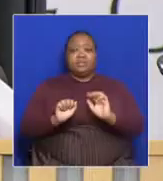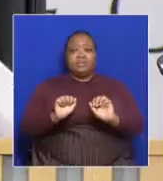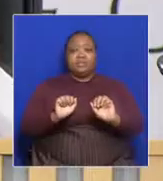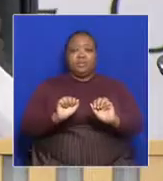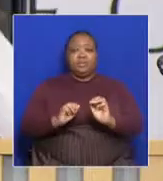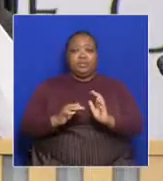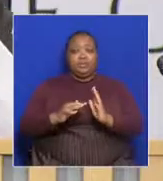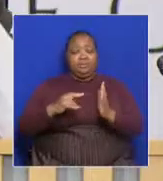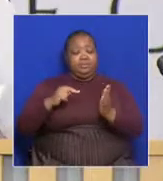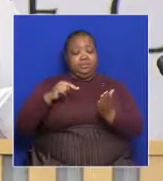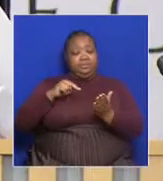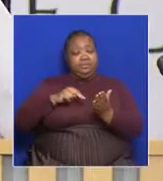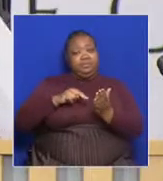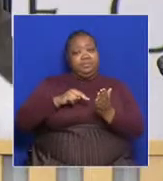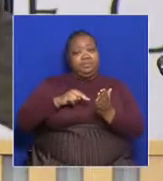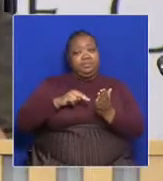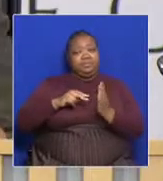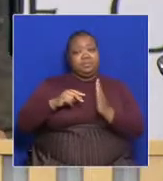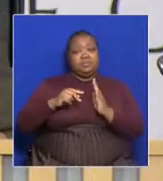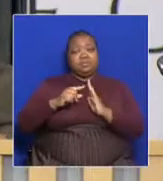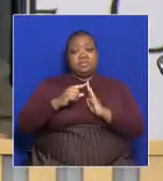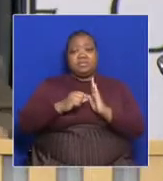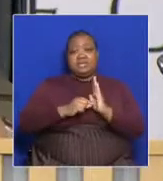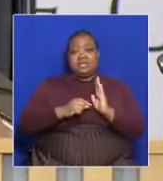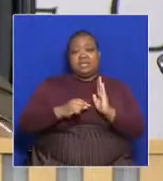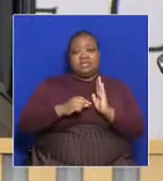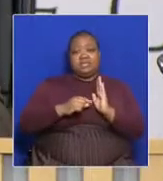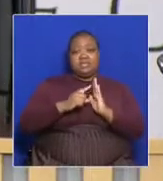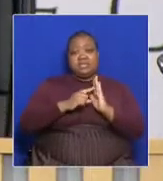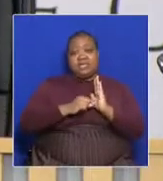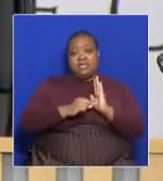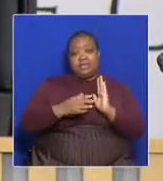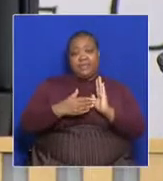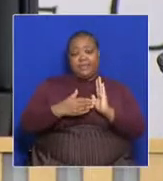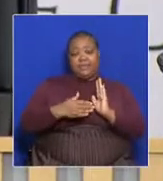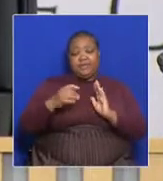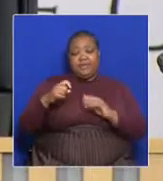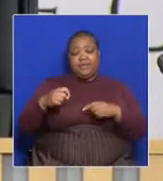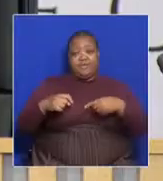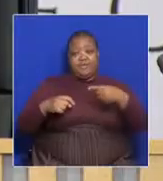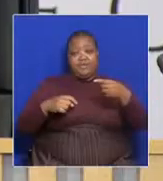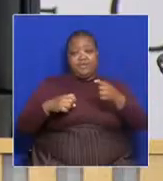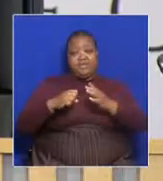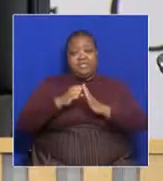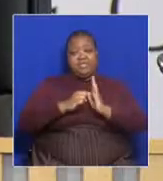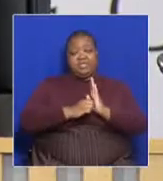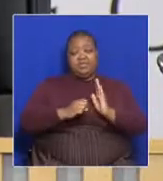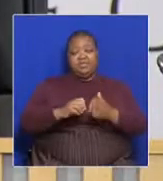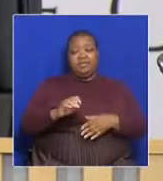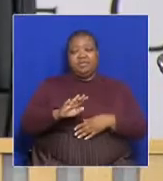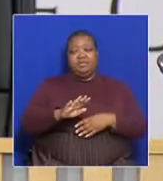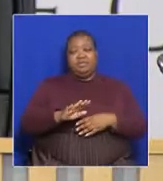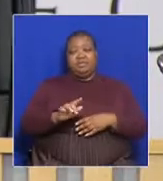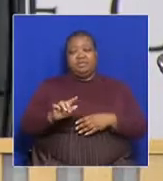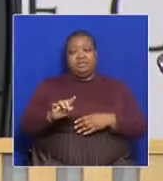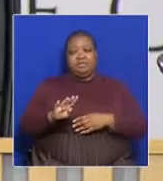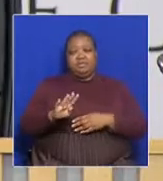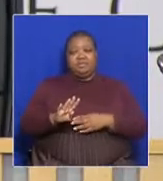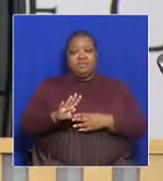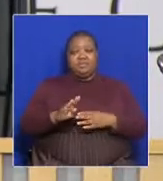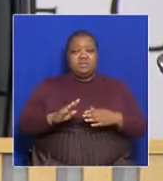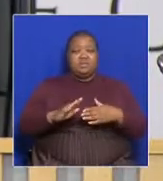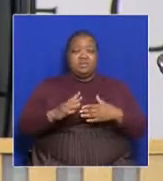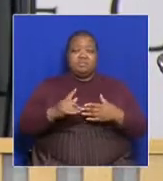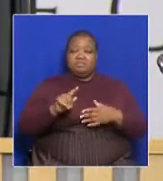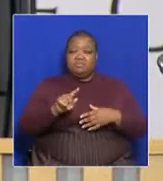the undated statement, your very first statement at 574. It's not an issue, that seal number. It